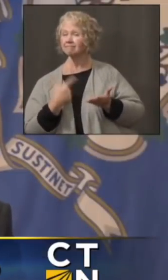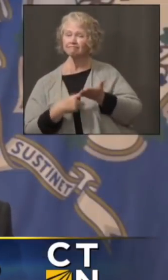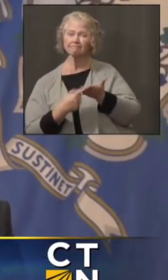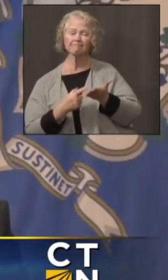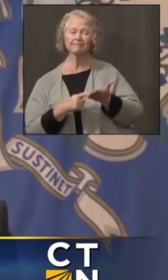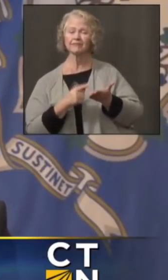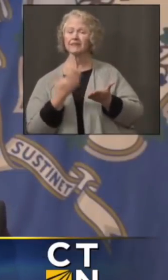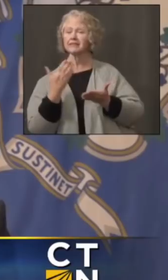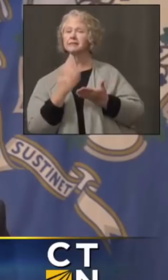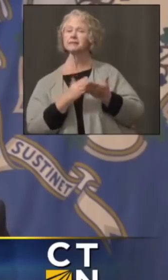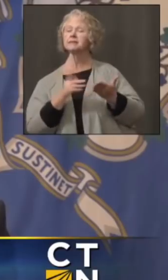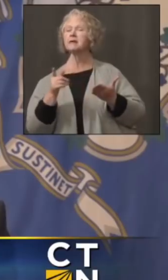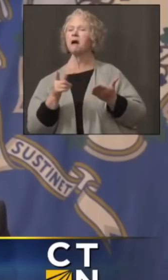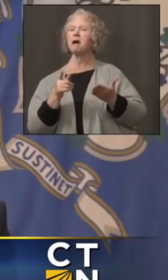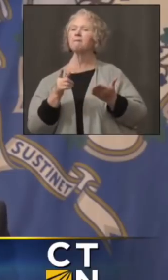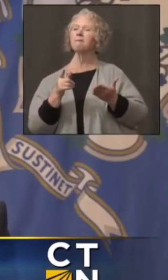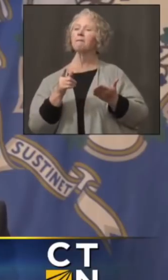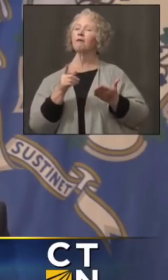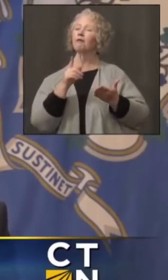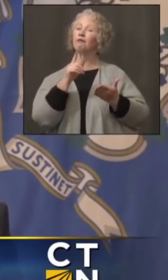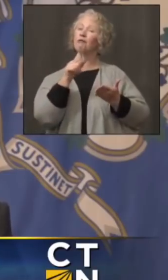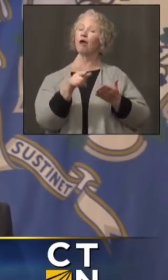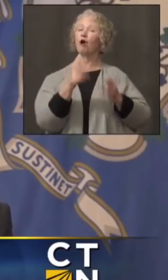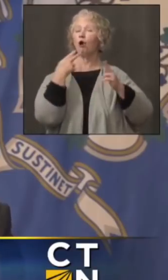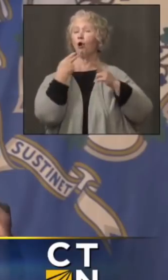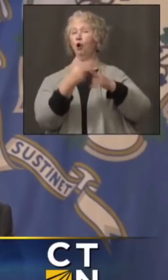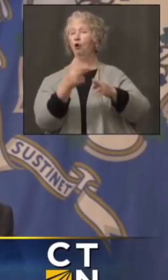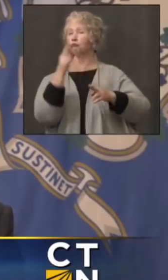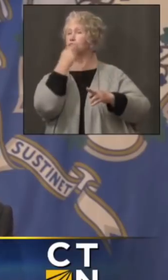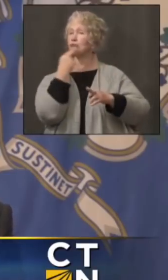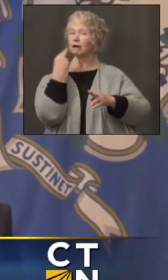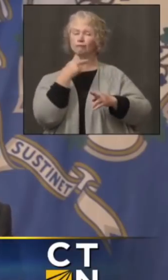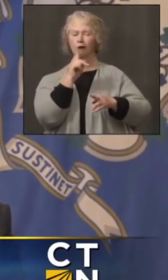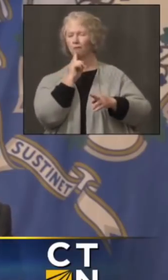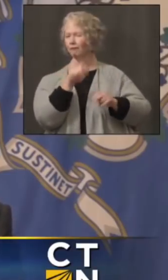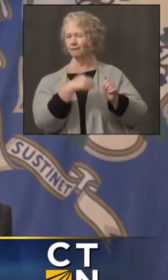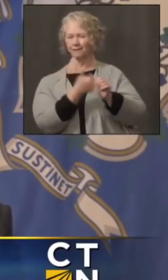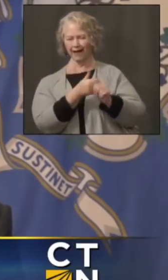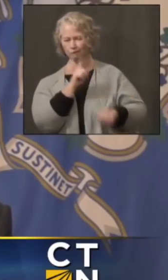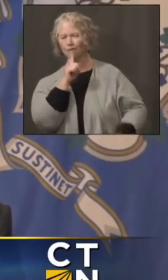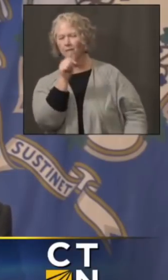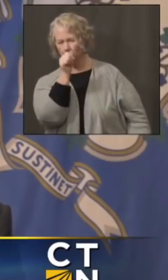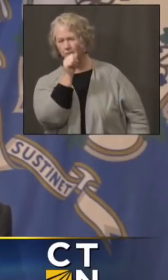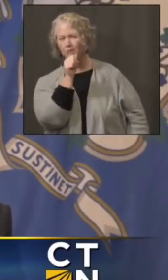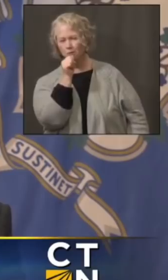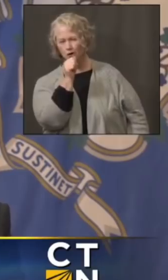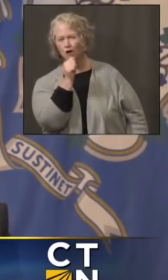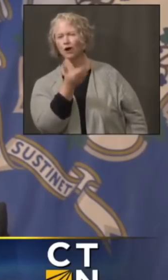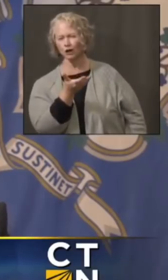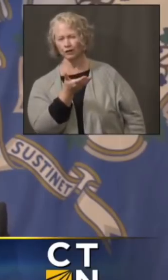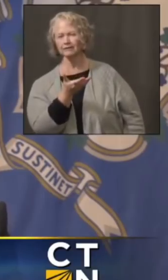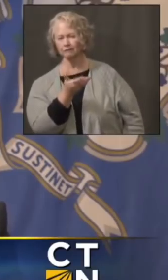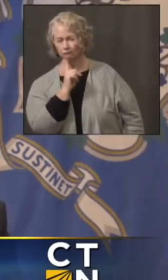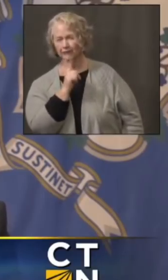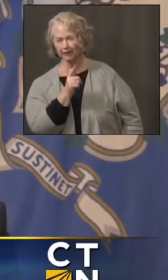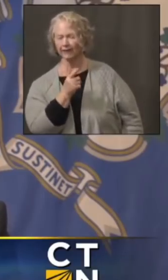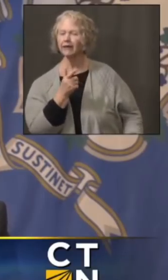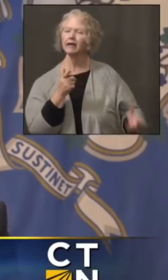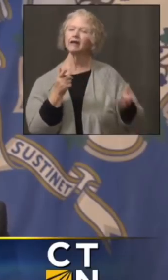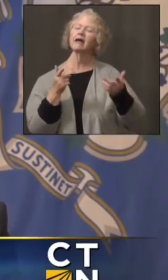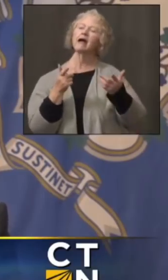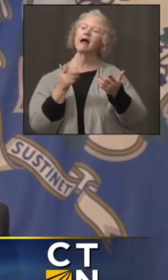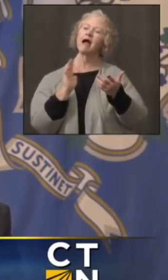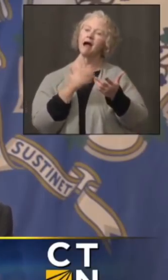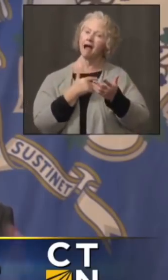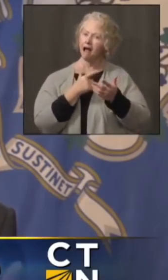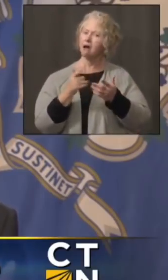bars masquerading as restaurants, and I got to say, you've been pretty strict. Our municipalities, working with the departments of